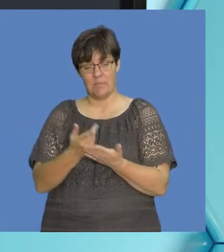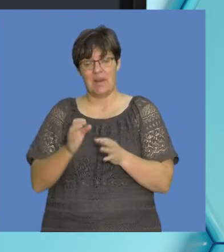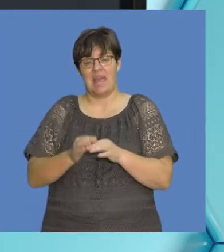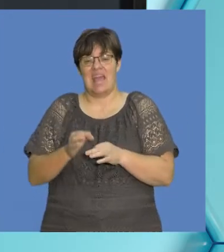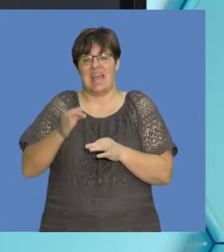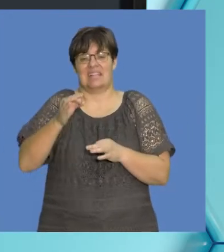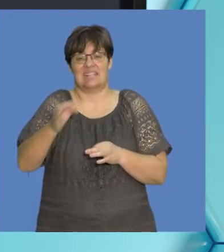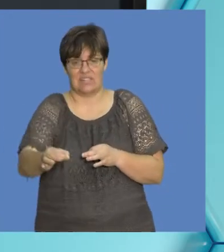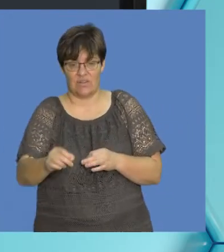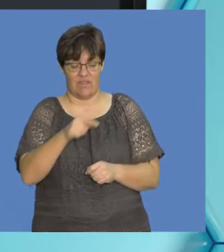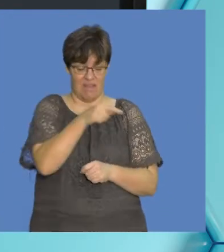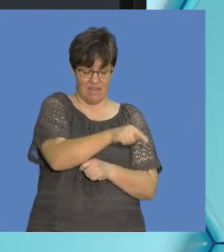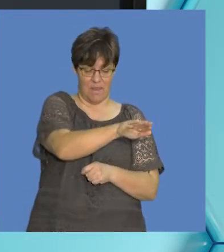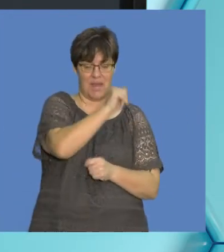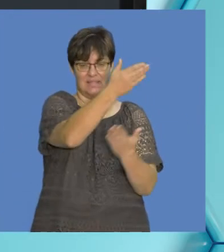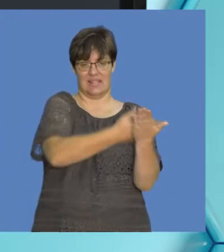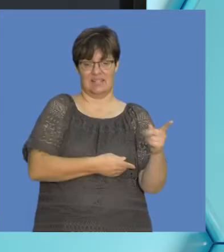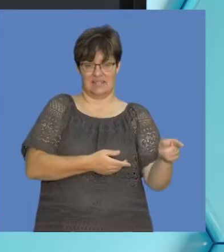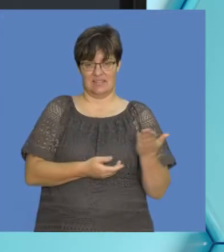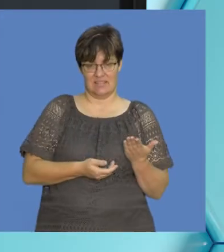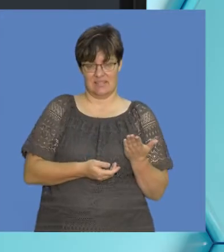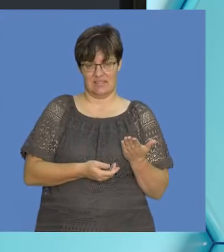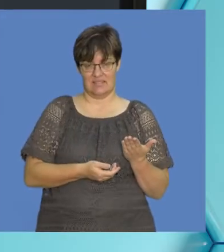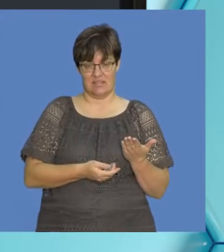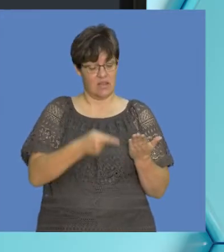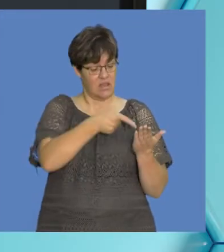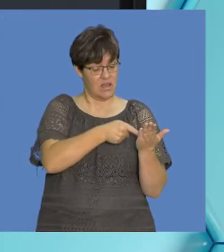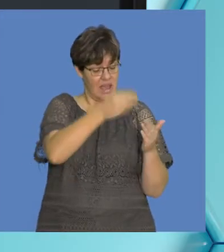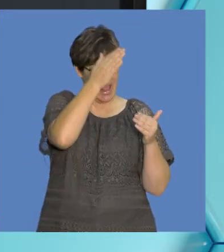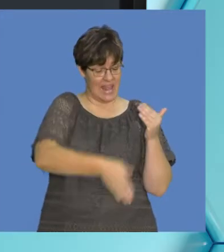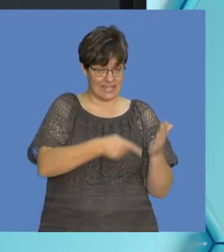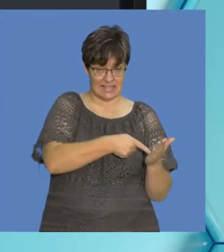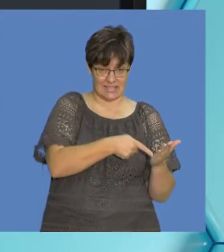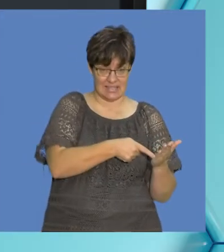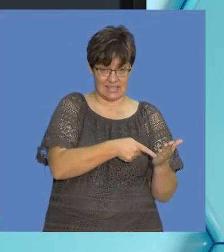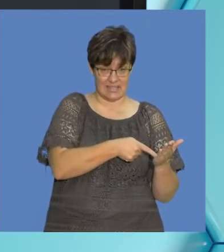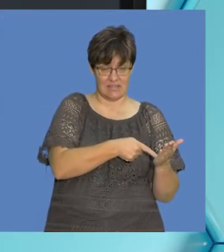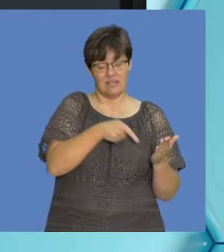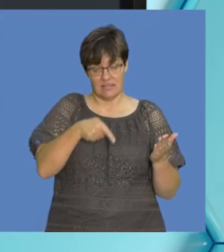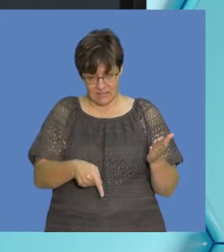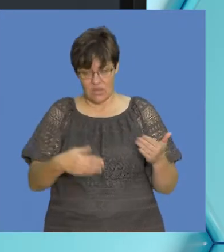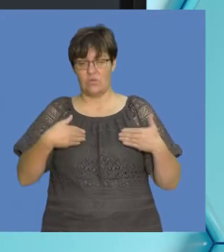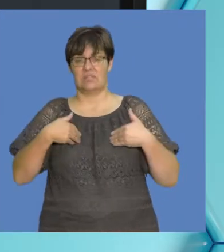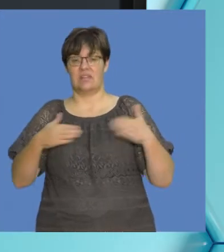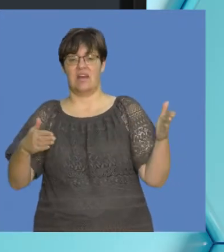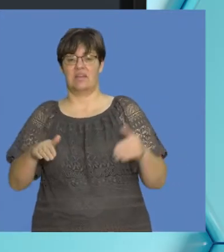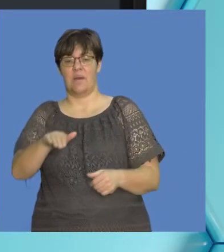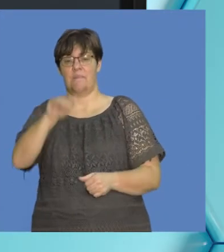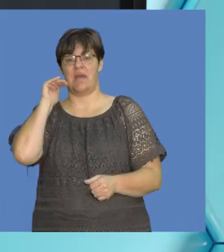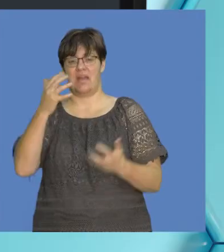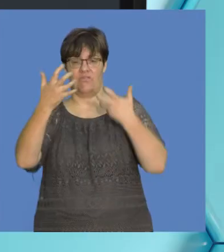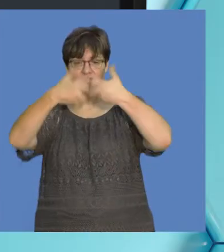extension of your bank statement, and therefore, where your bank statement ended, that's where you start off your